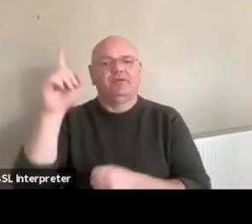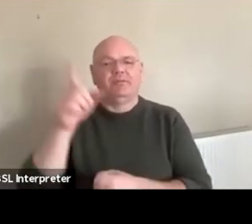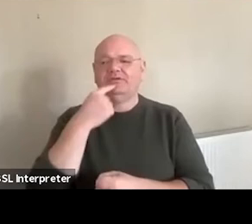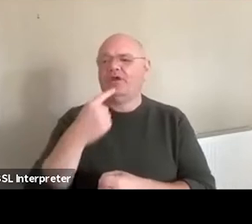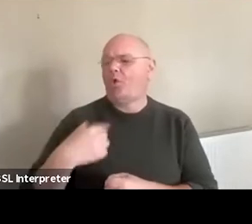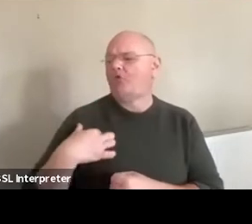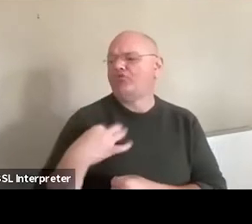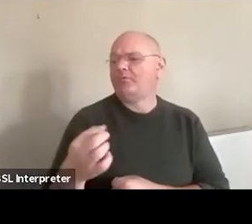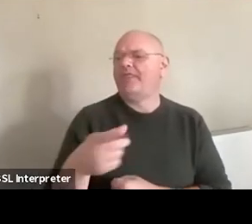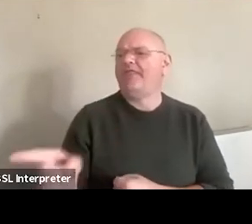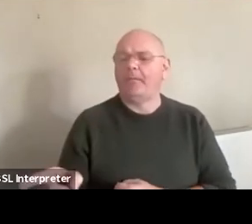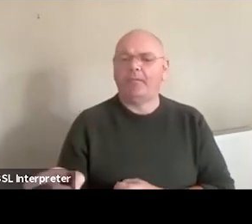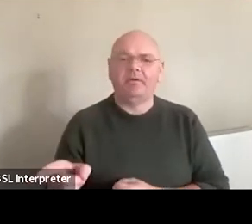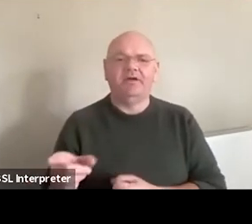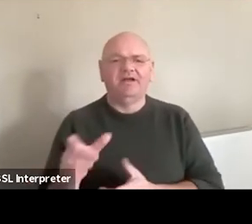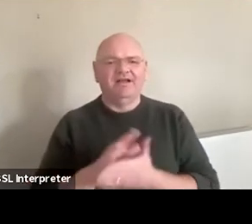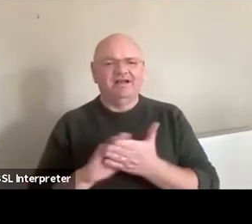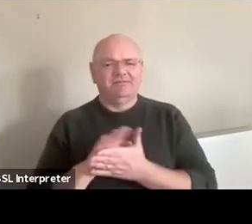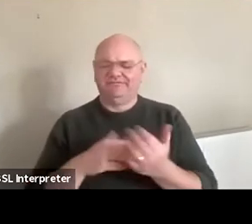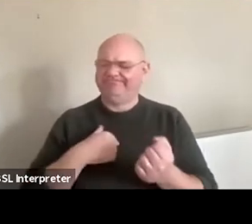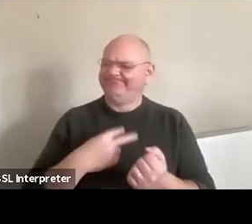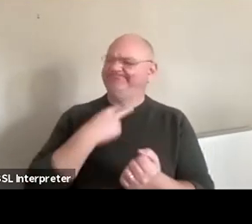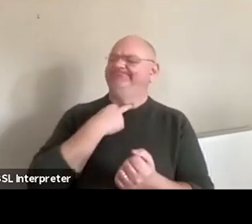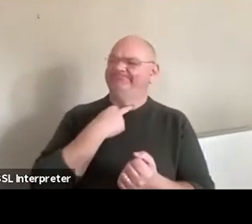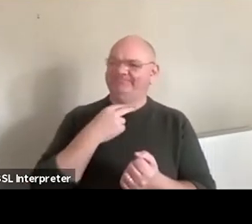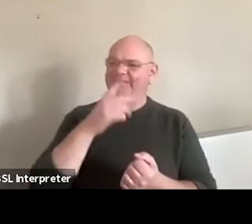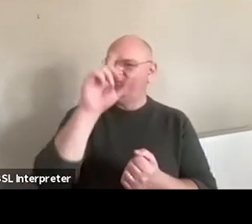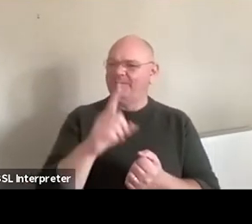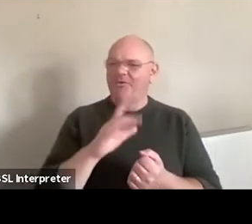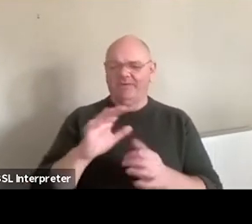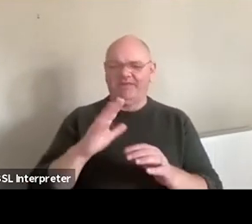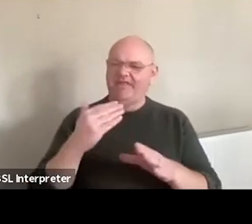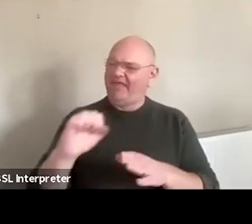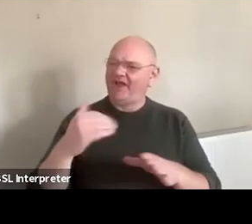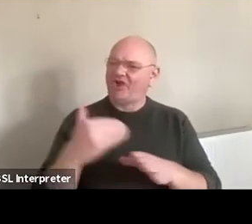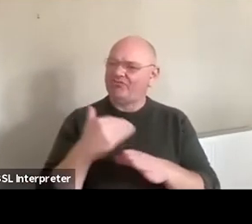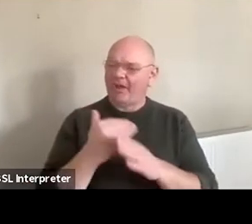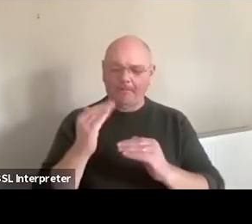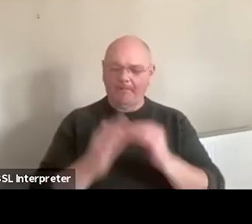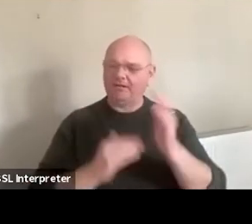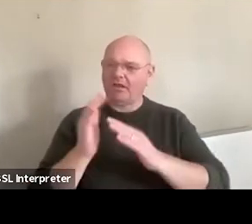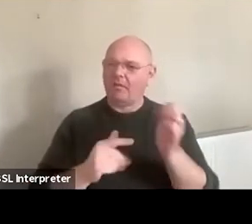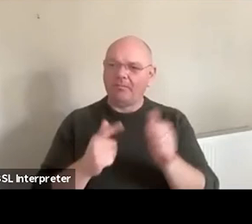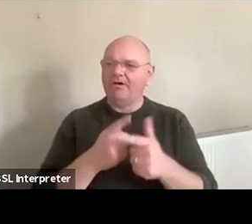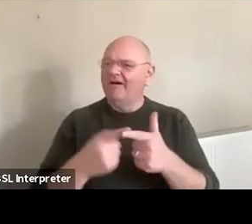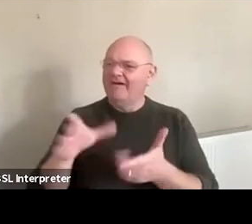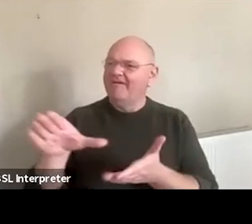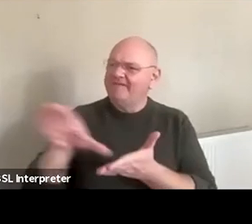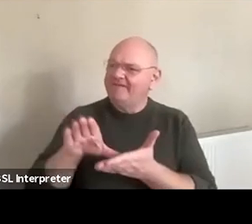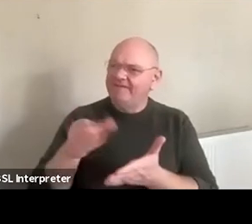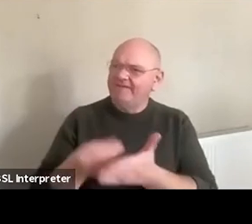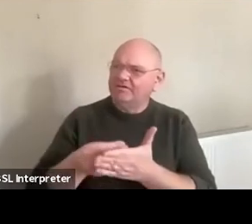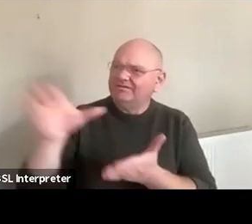whole careers and, you know, get funding to speak over people that they claim they care